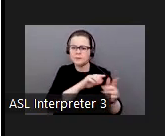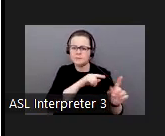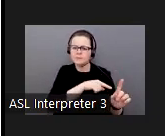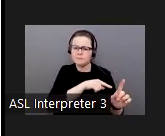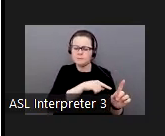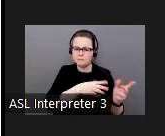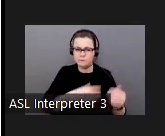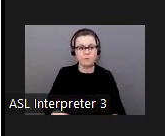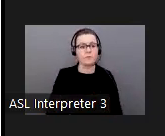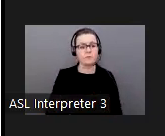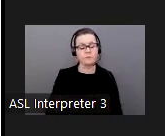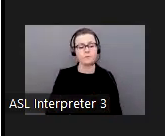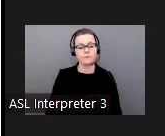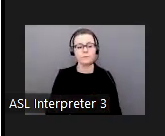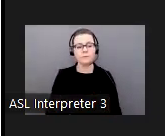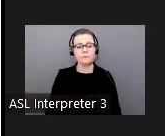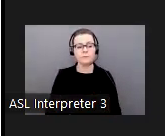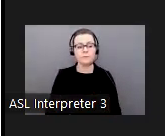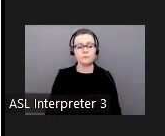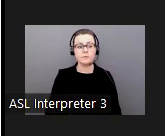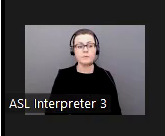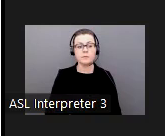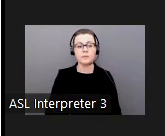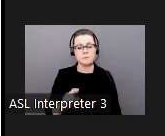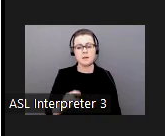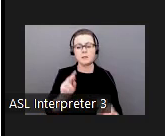that, it has significant